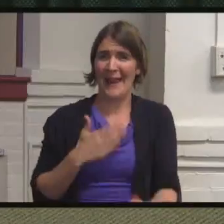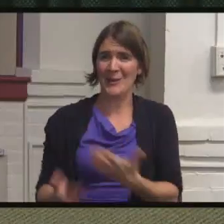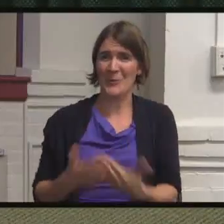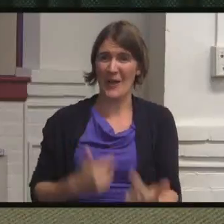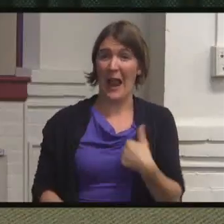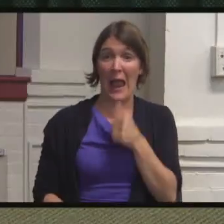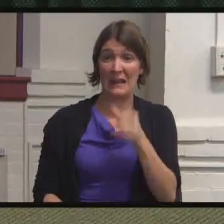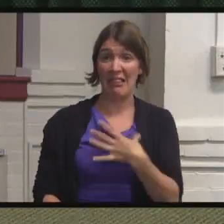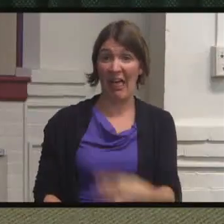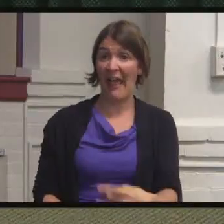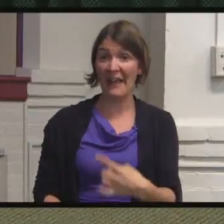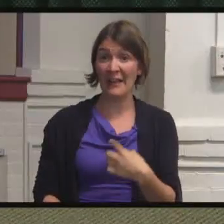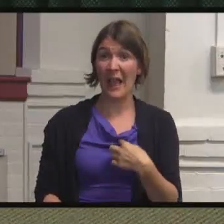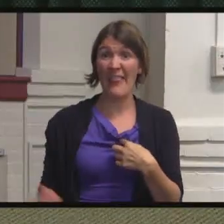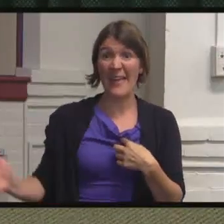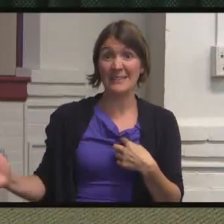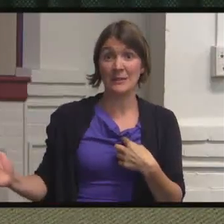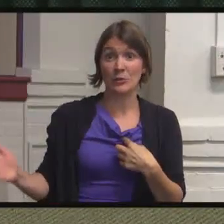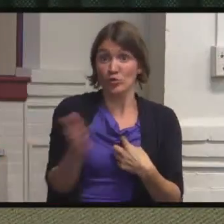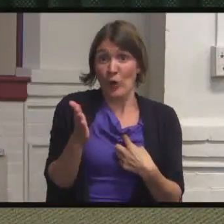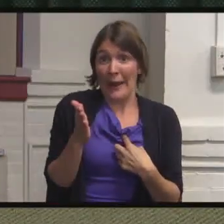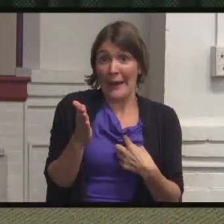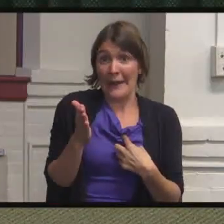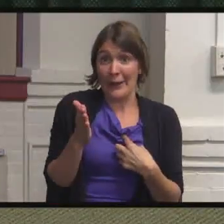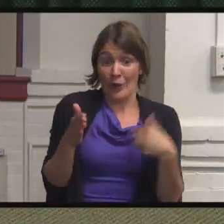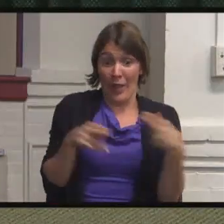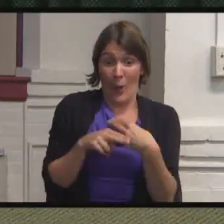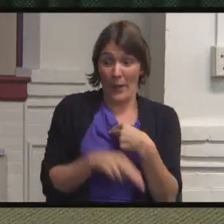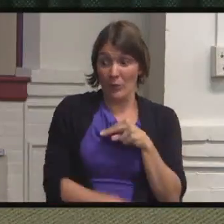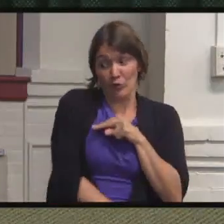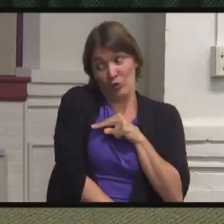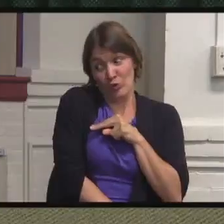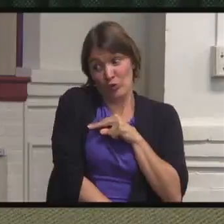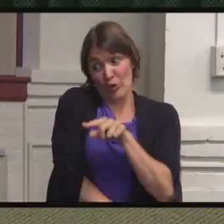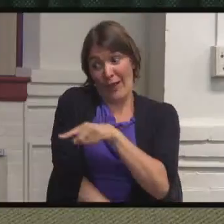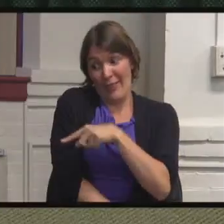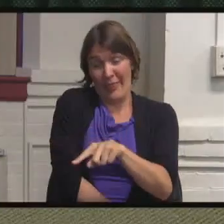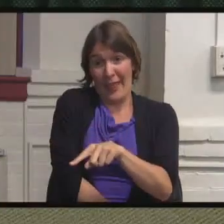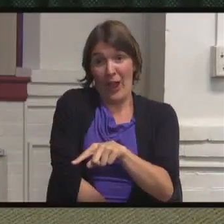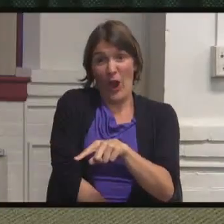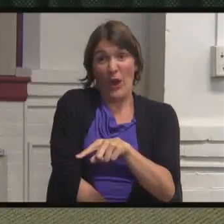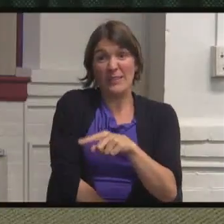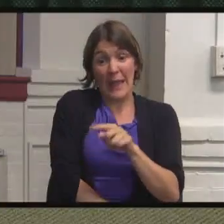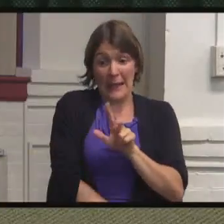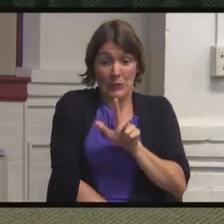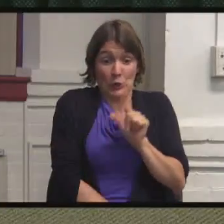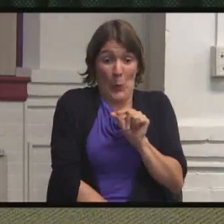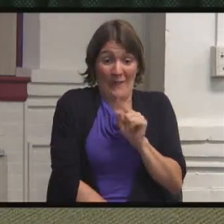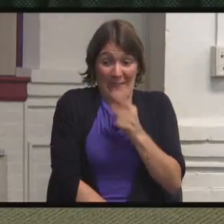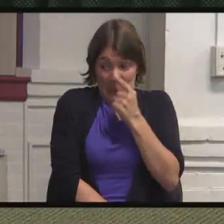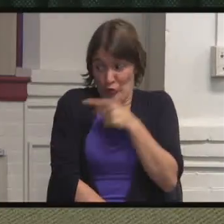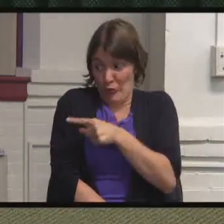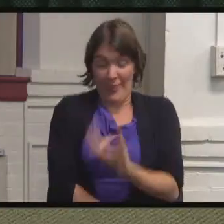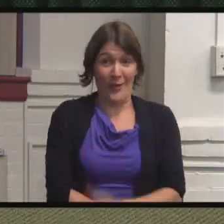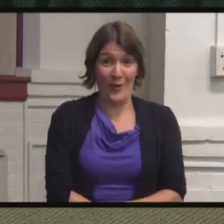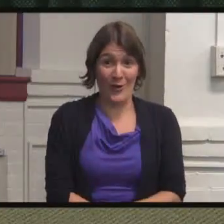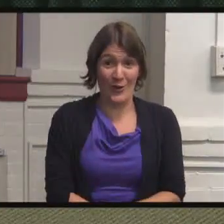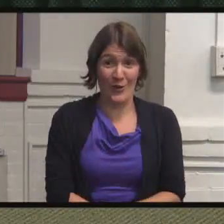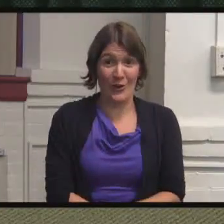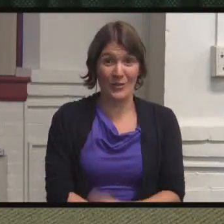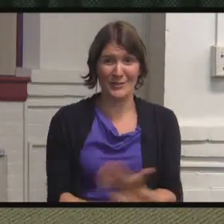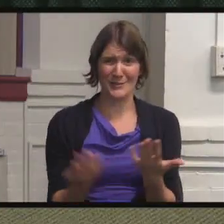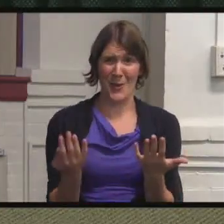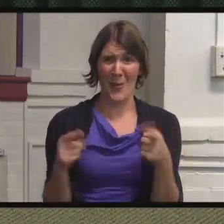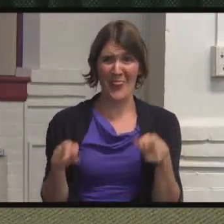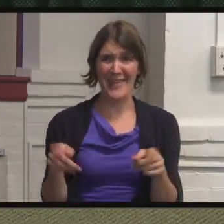I didn't like them, and they are really close. I mean, they're within. They're within 500 feet. You know, so. Right.